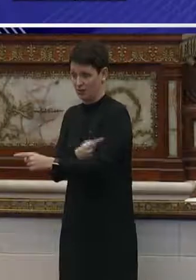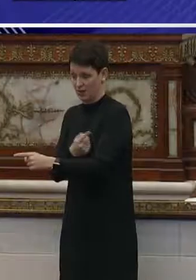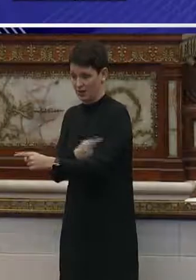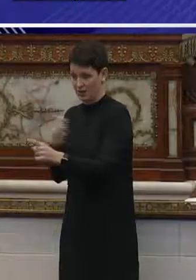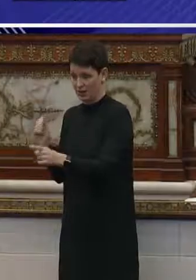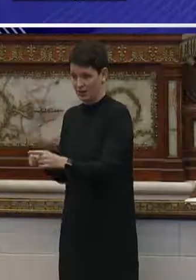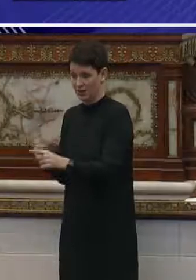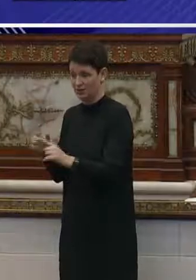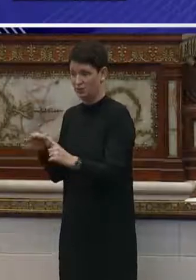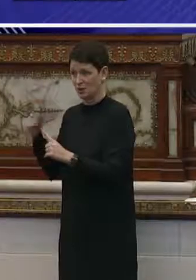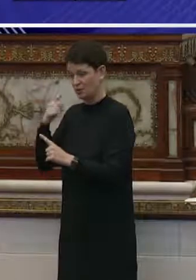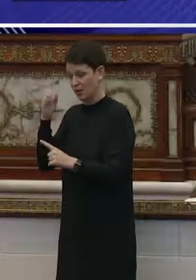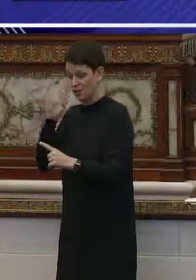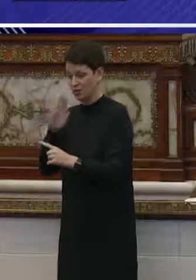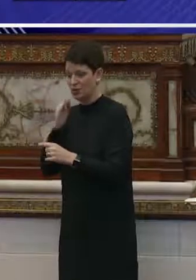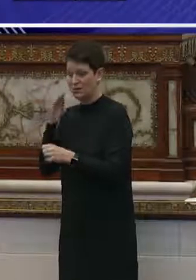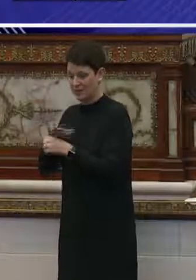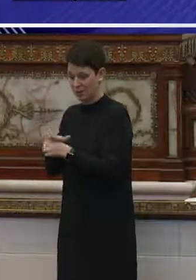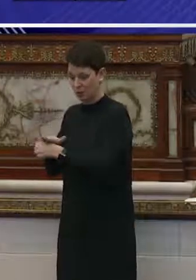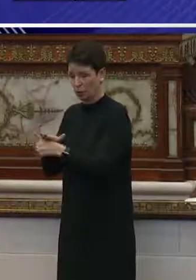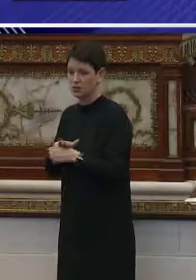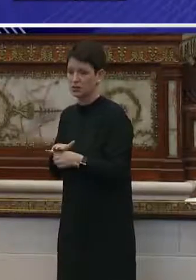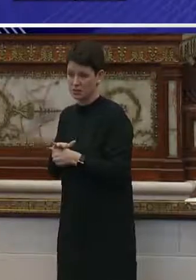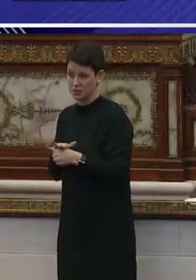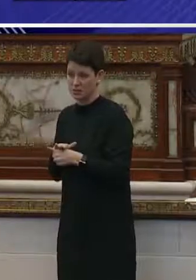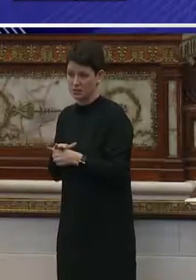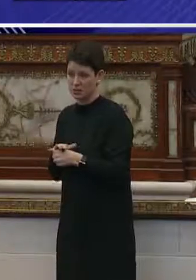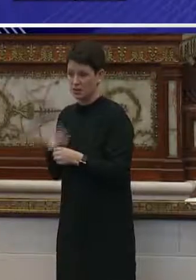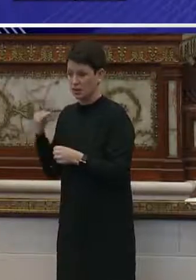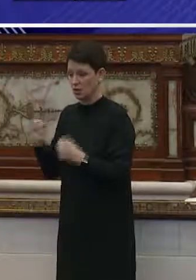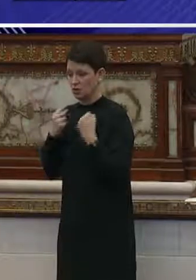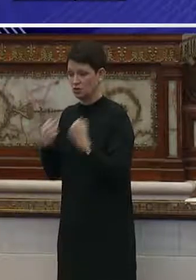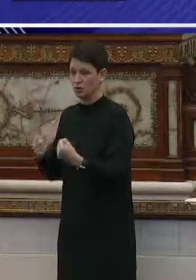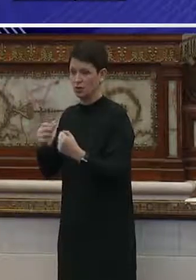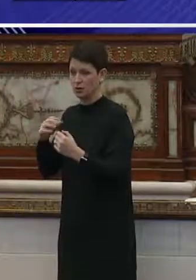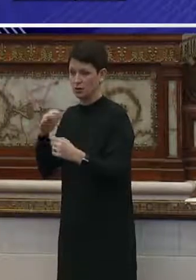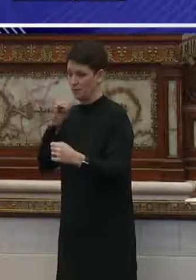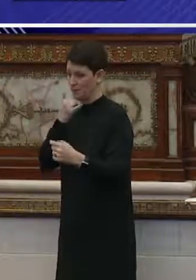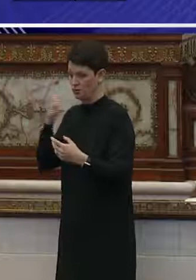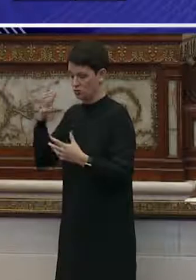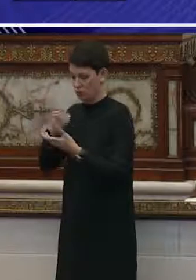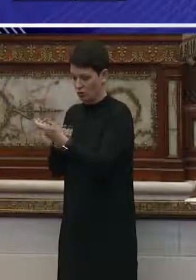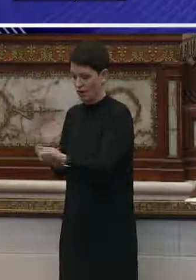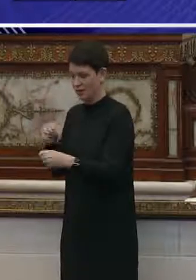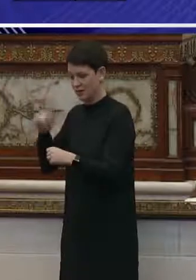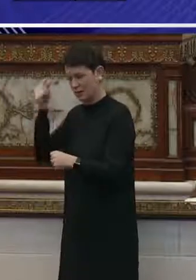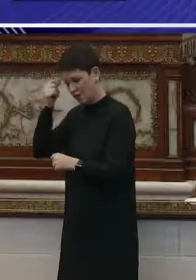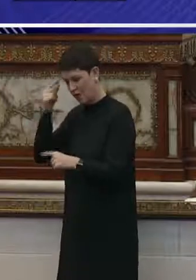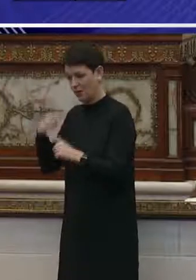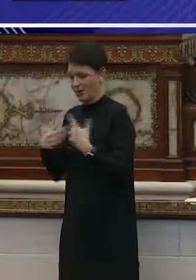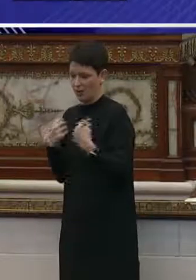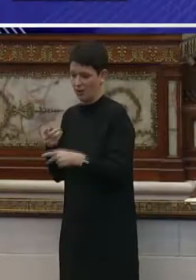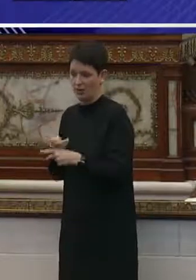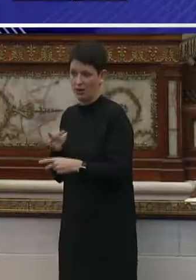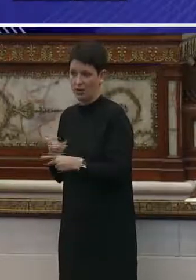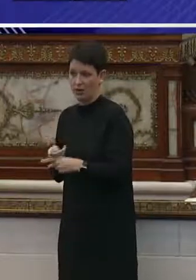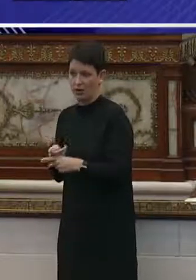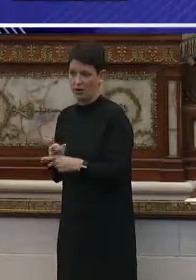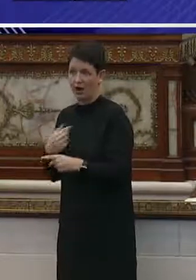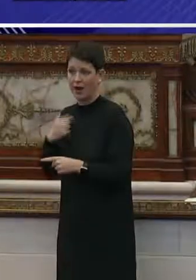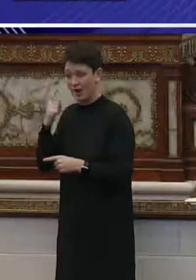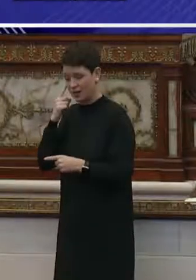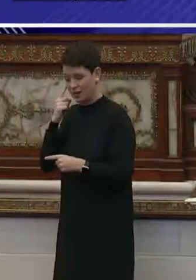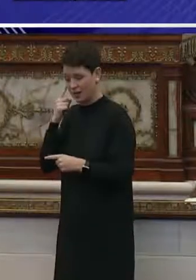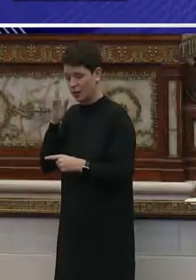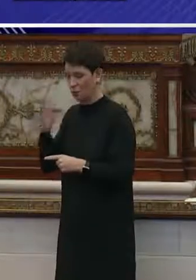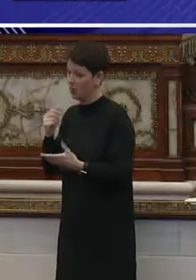in Black and brown neighborhoods where there's a historic mistrust in government and healthcare, I think will go